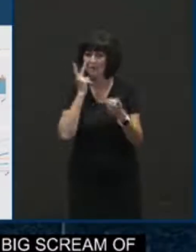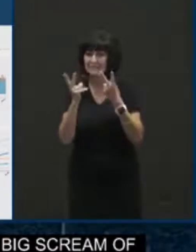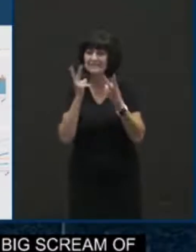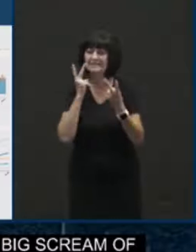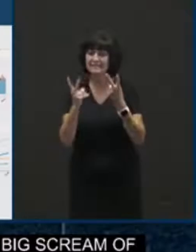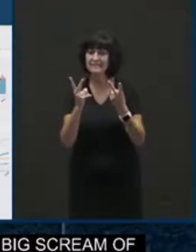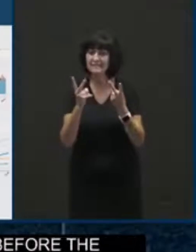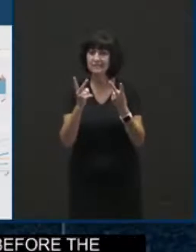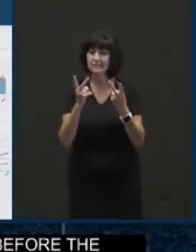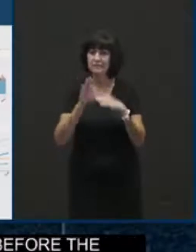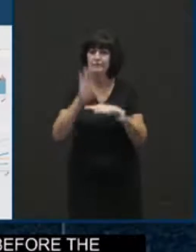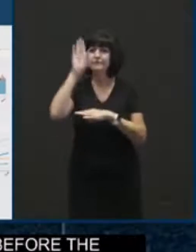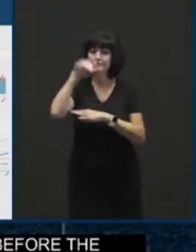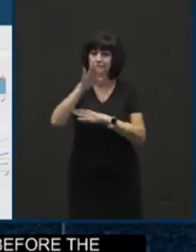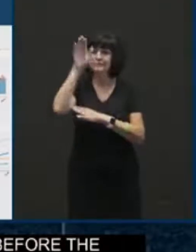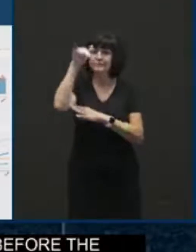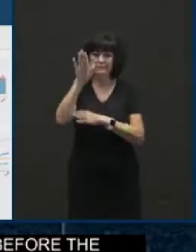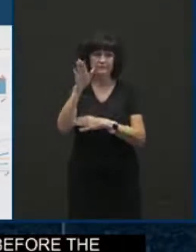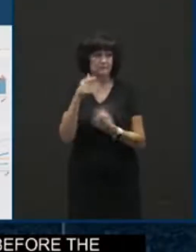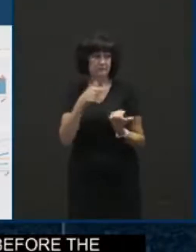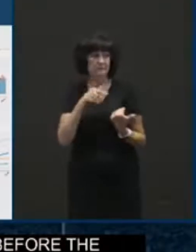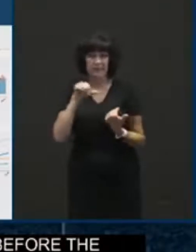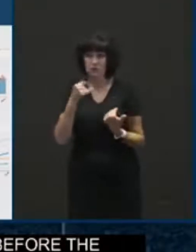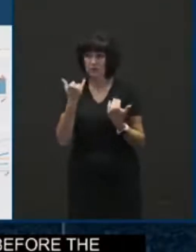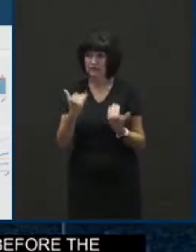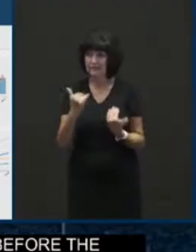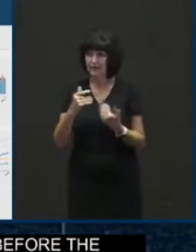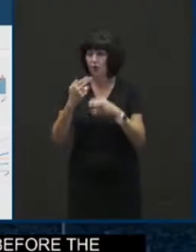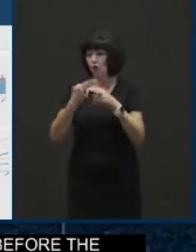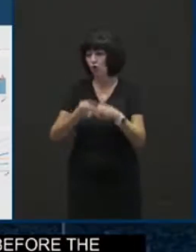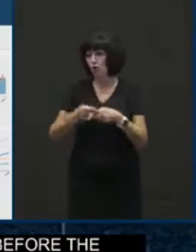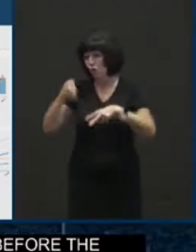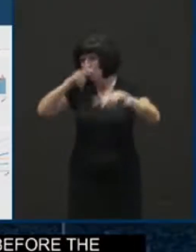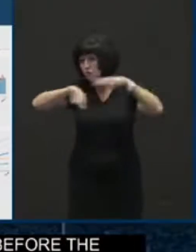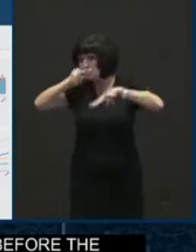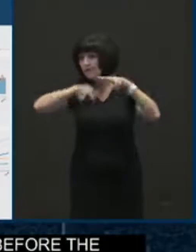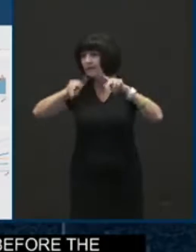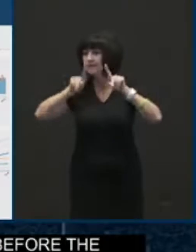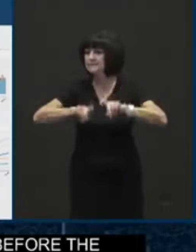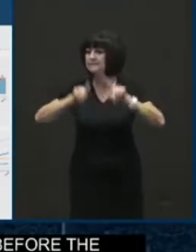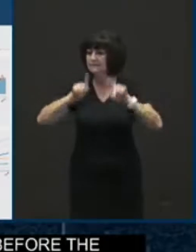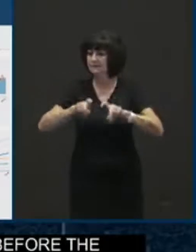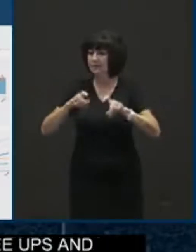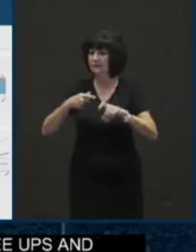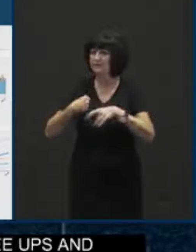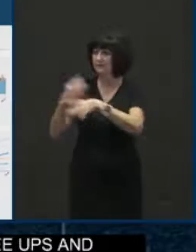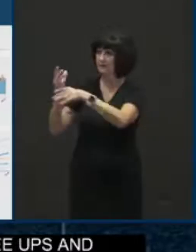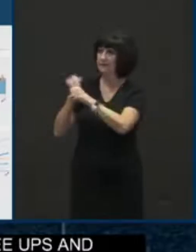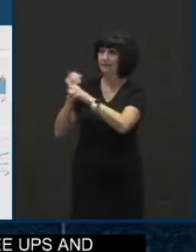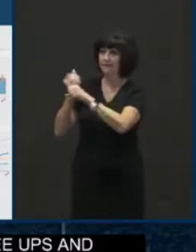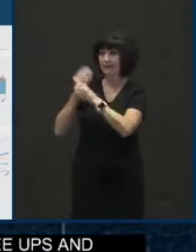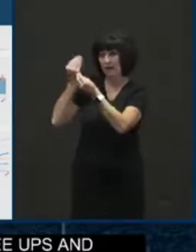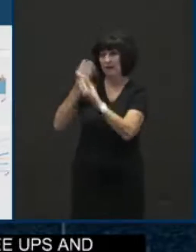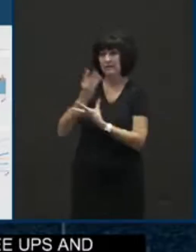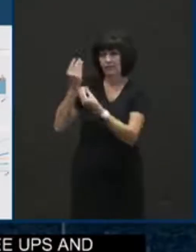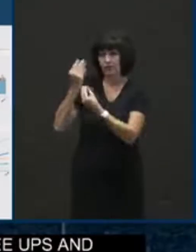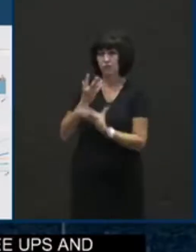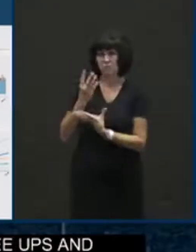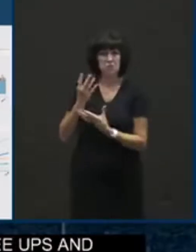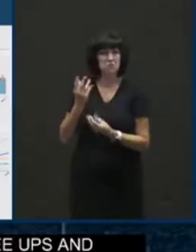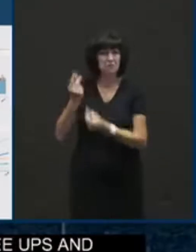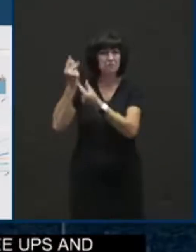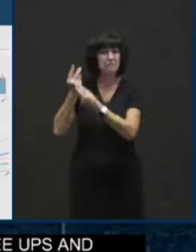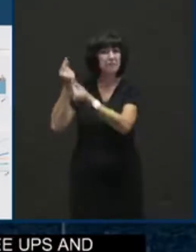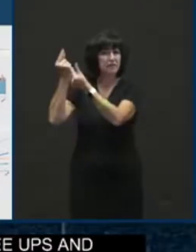basis. I guess, AJ, it's twice a week that they do the surveillance testing, and of course we get those results pretty quickly